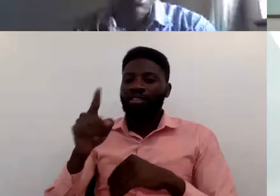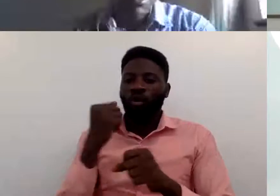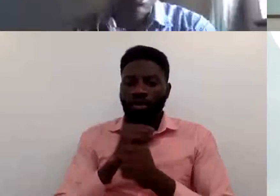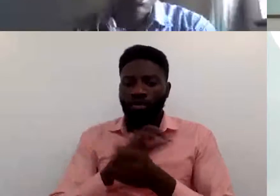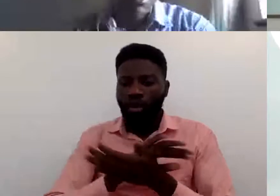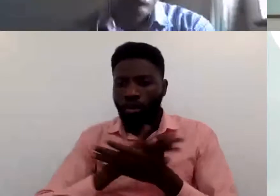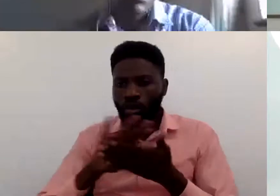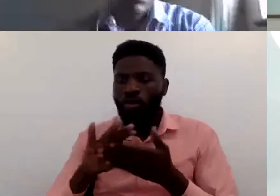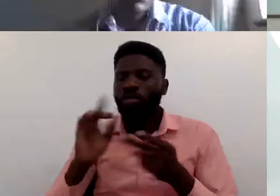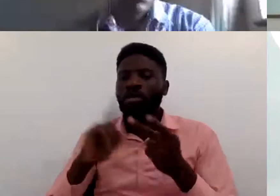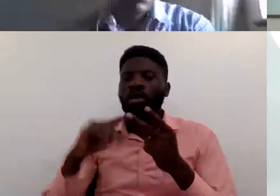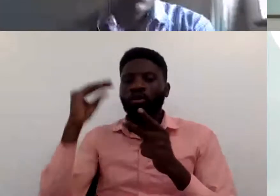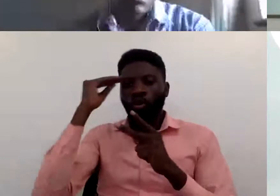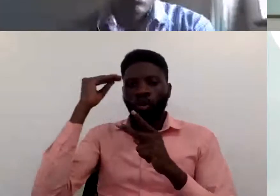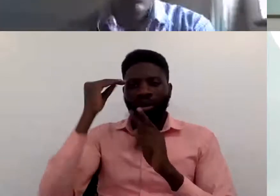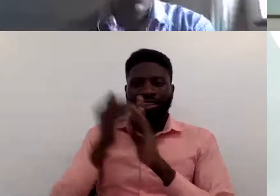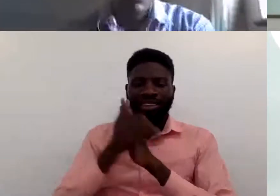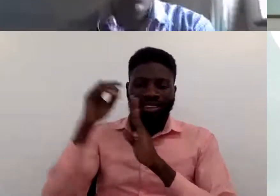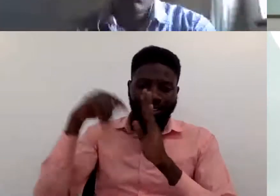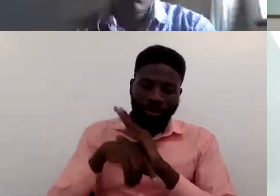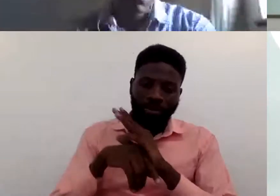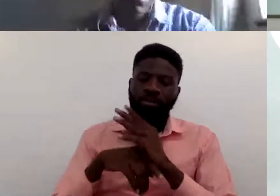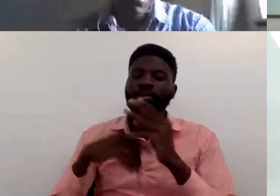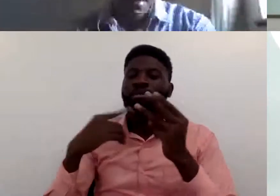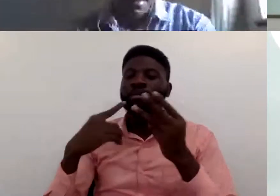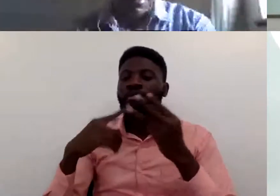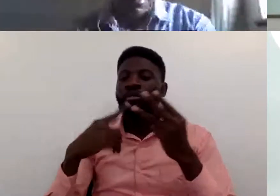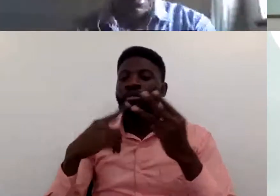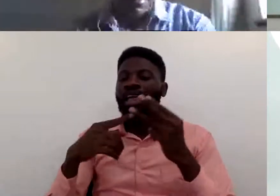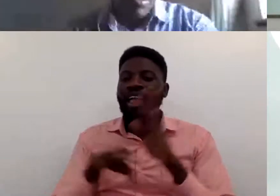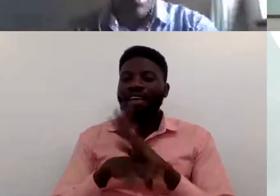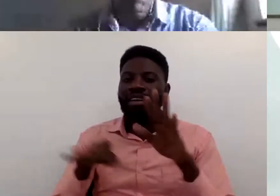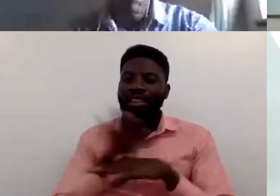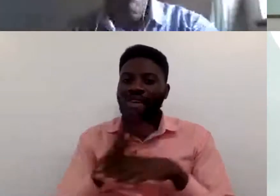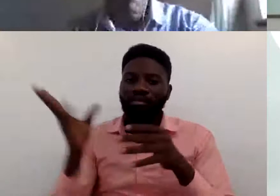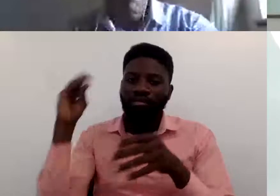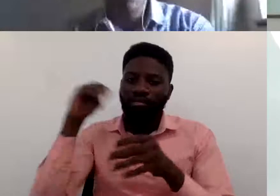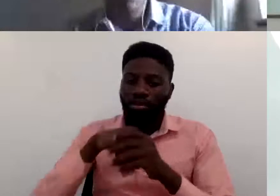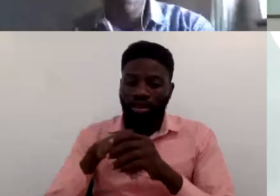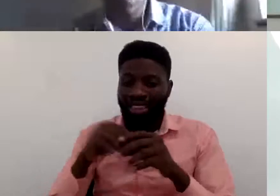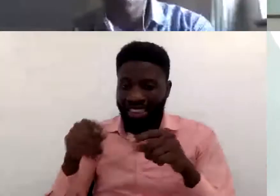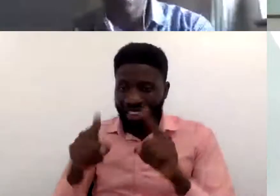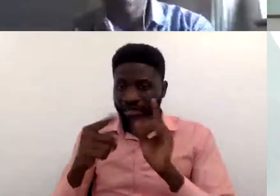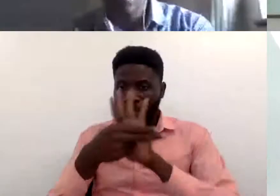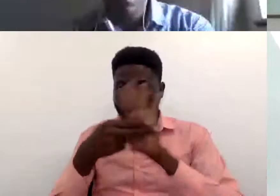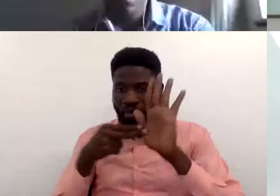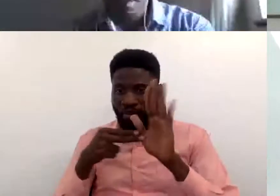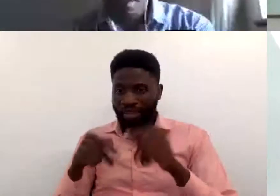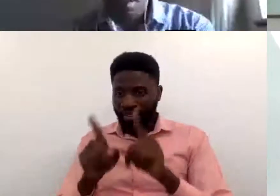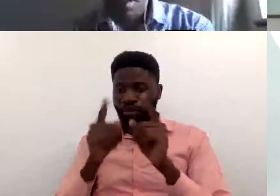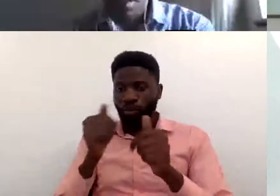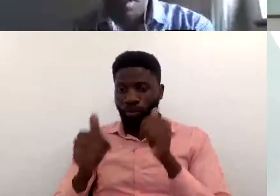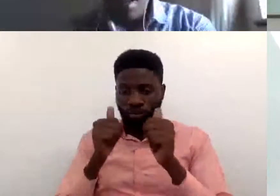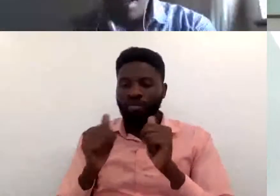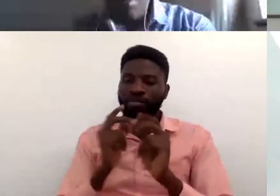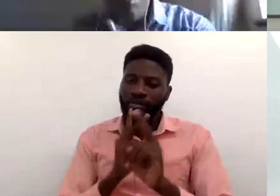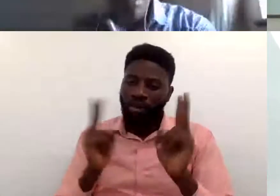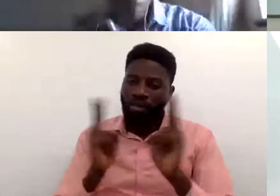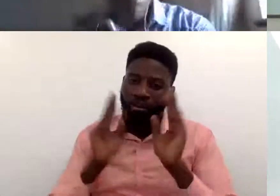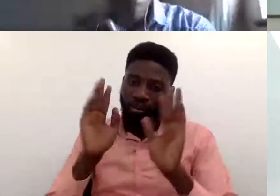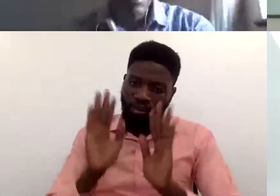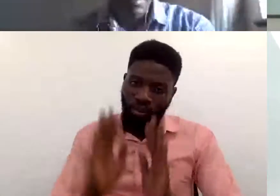being knowledgeable? Is it a combination of everything? So how you package yourself is very, very important. The world is